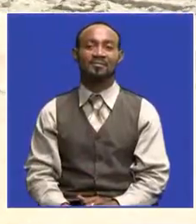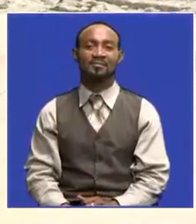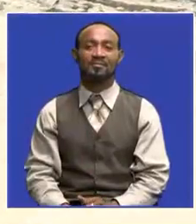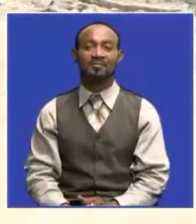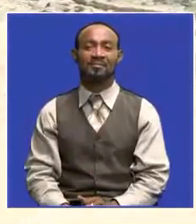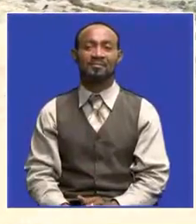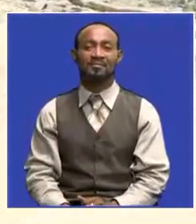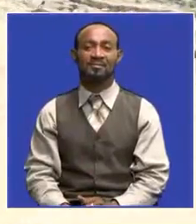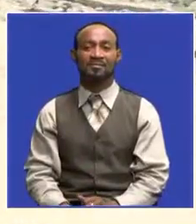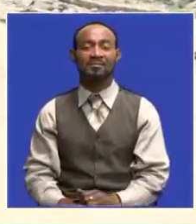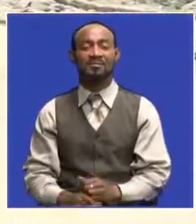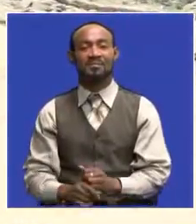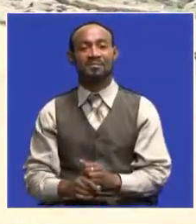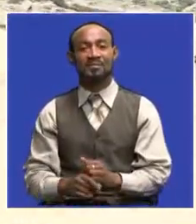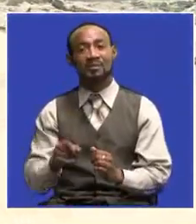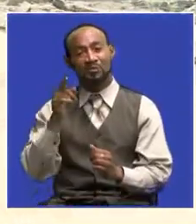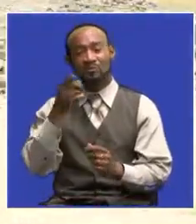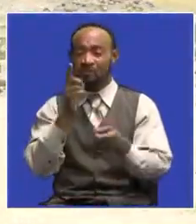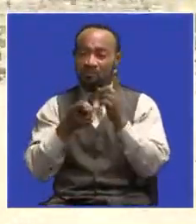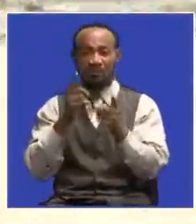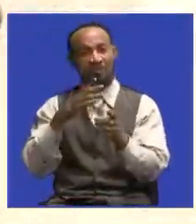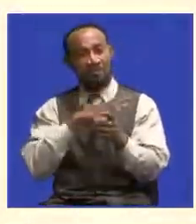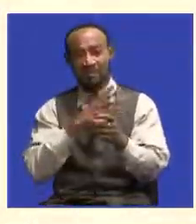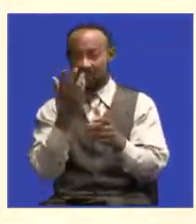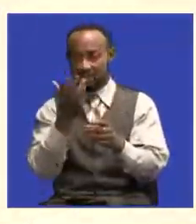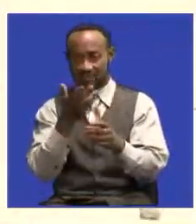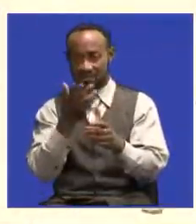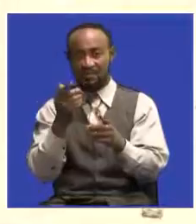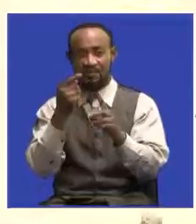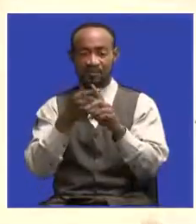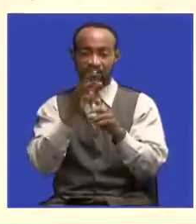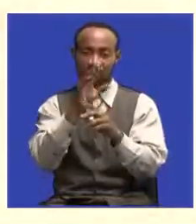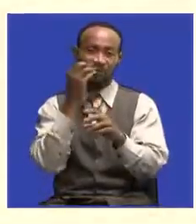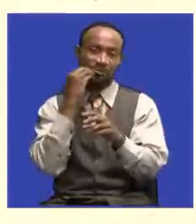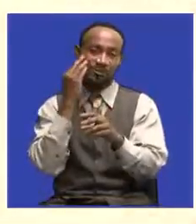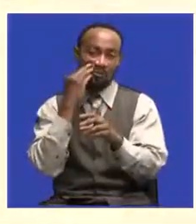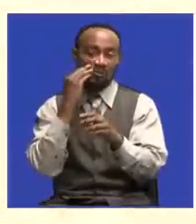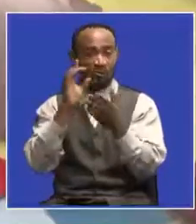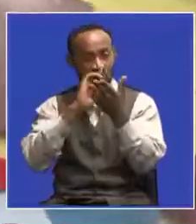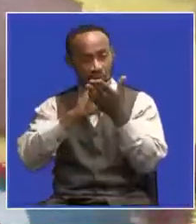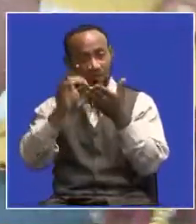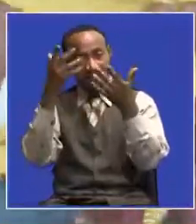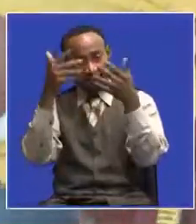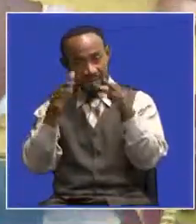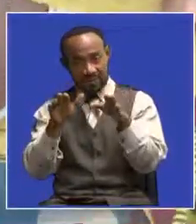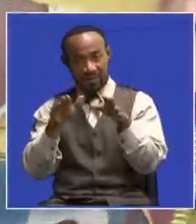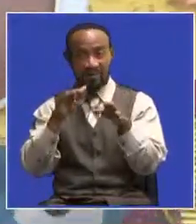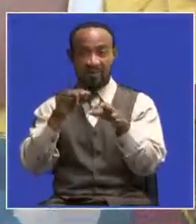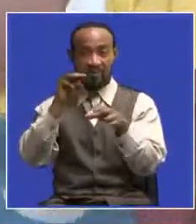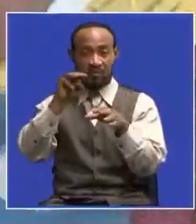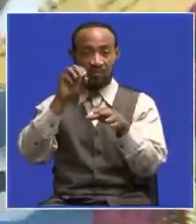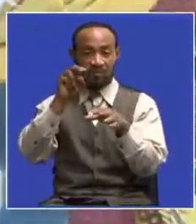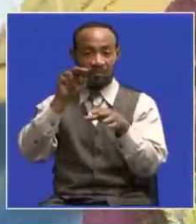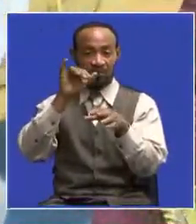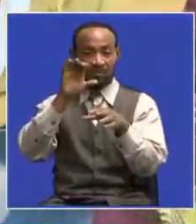She visibly struggles to walk from her house. This is exactly a week after 26-year-old Monica Silowa and her